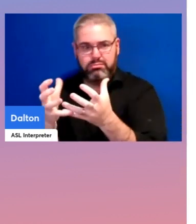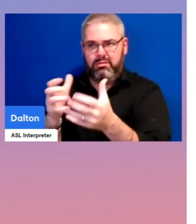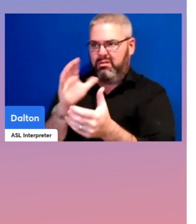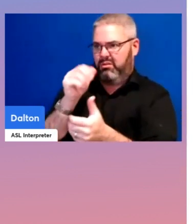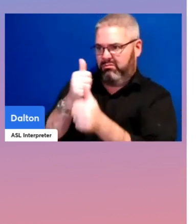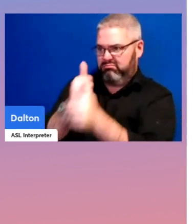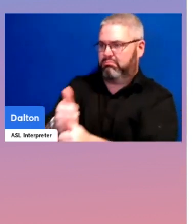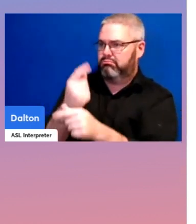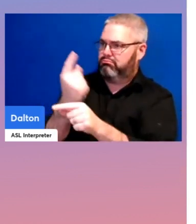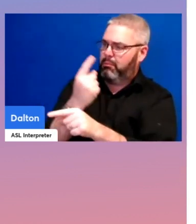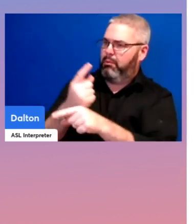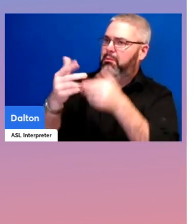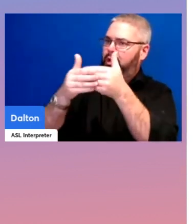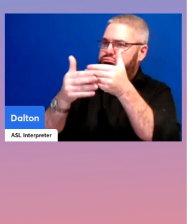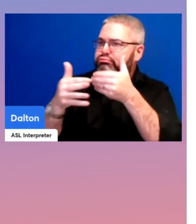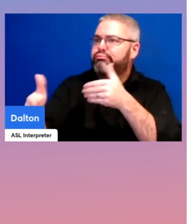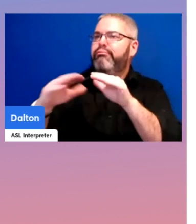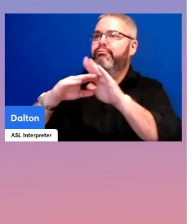expected.